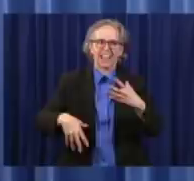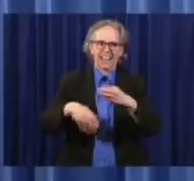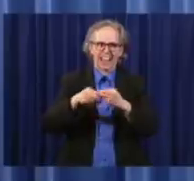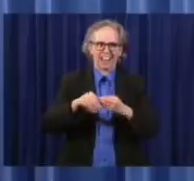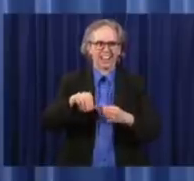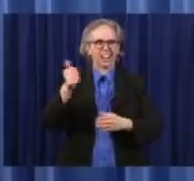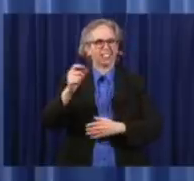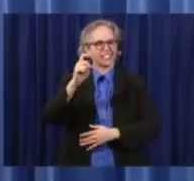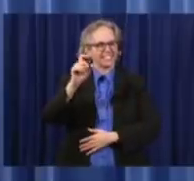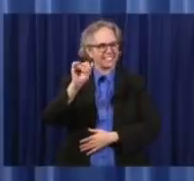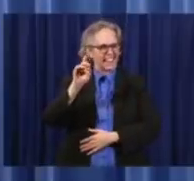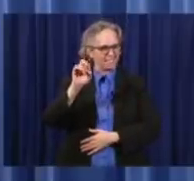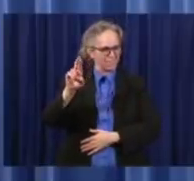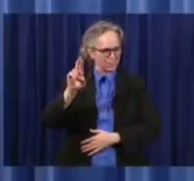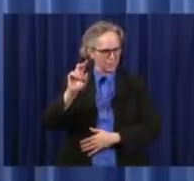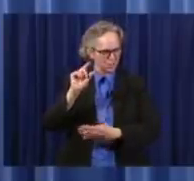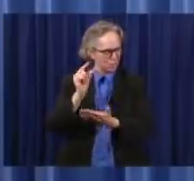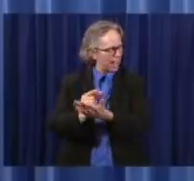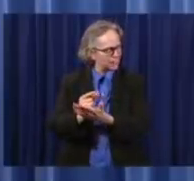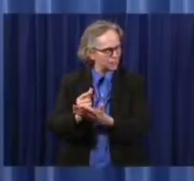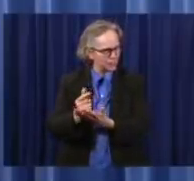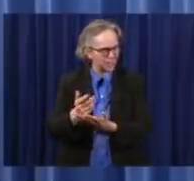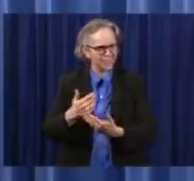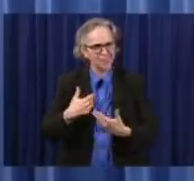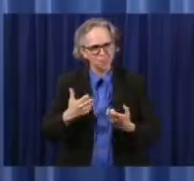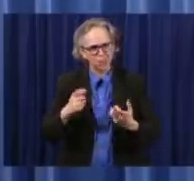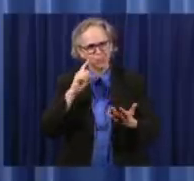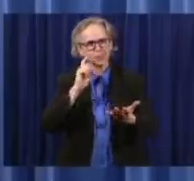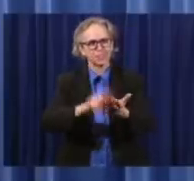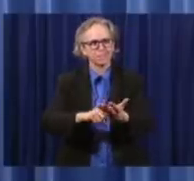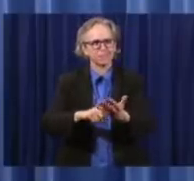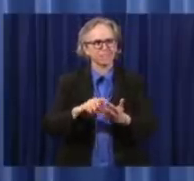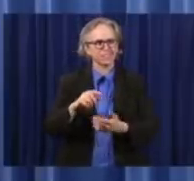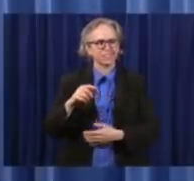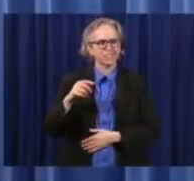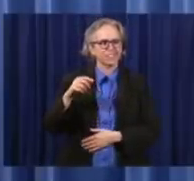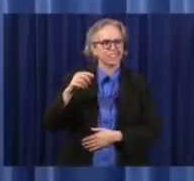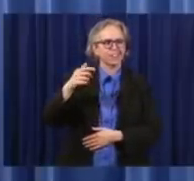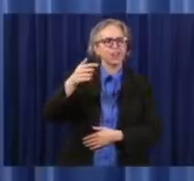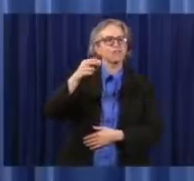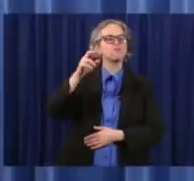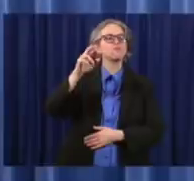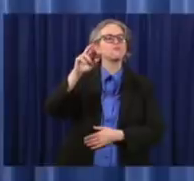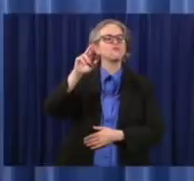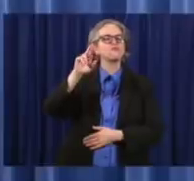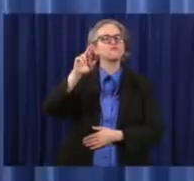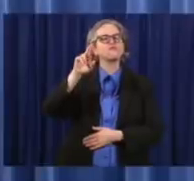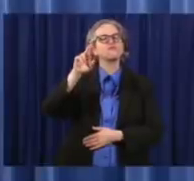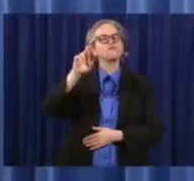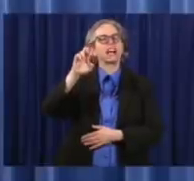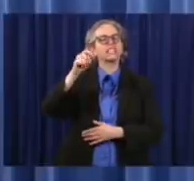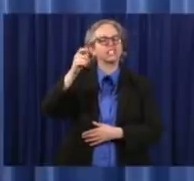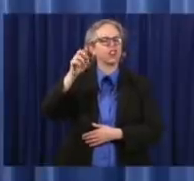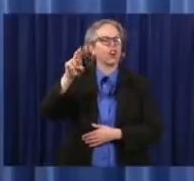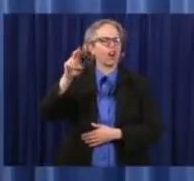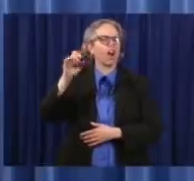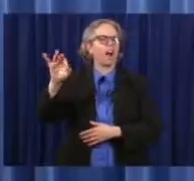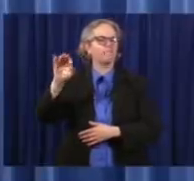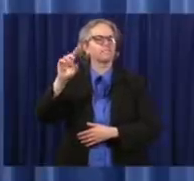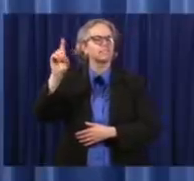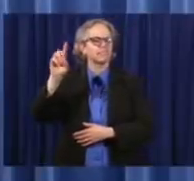Charlie Norman, who is our registrar of motor vehicles. And I know we have a lot of other friends out there who